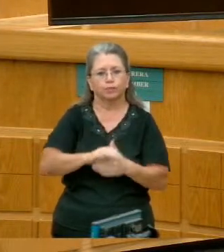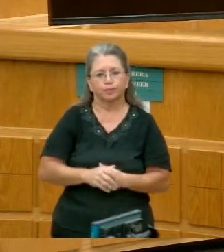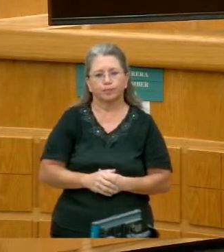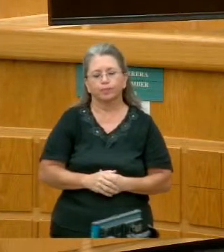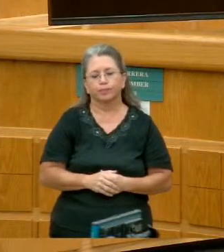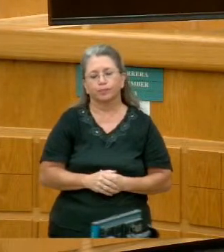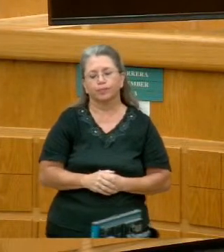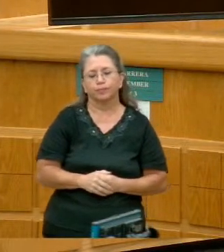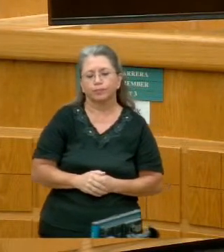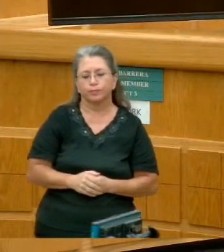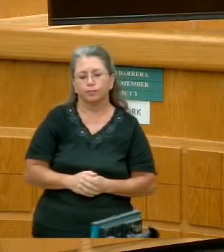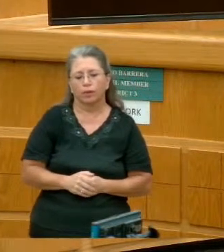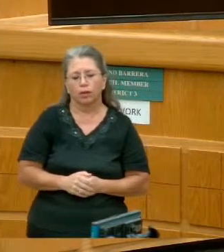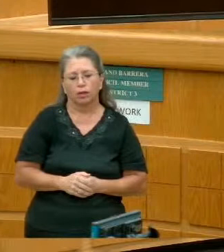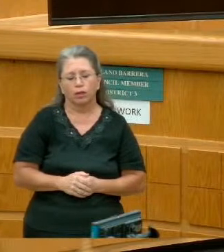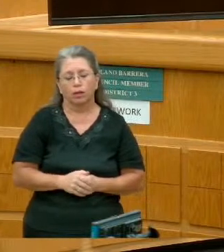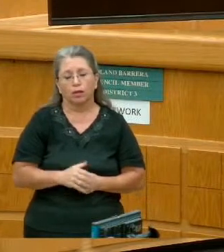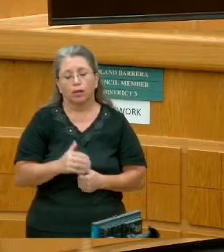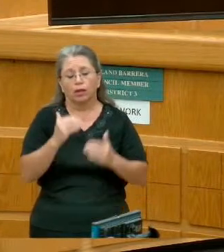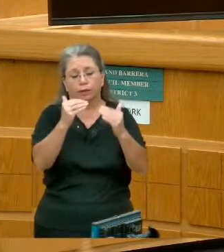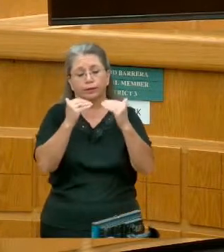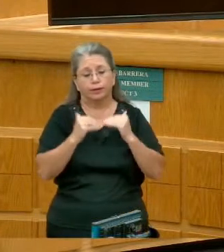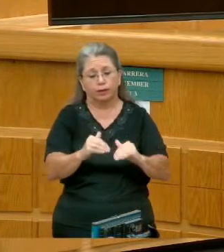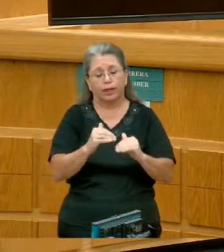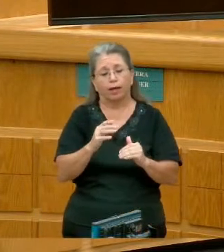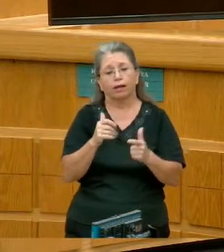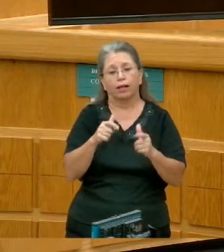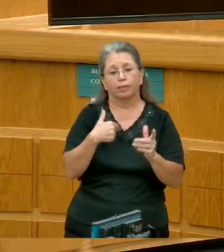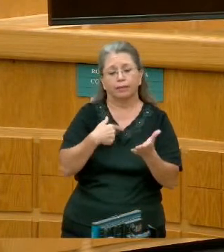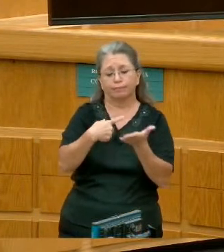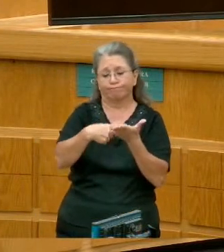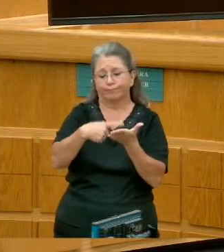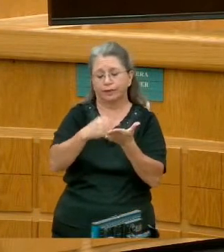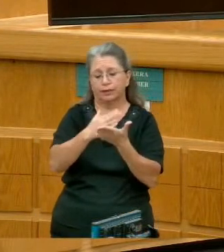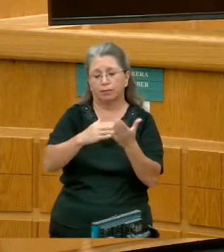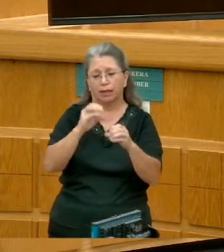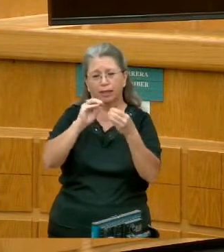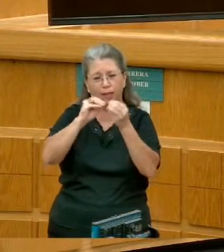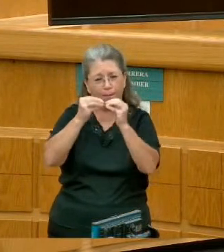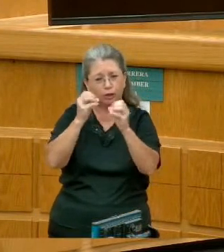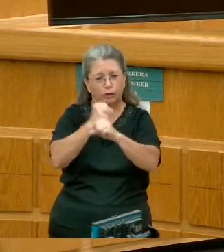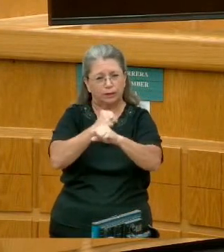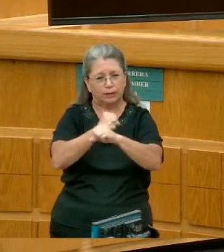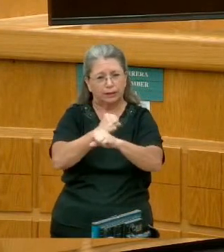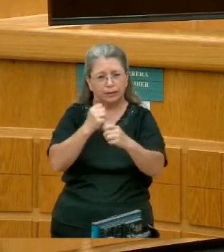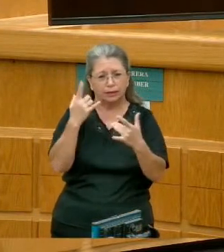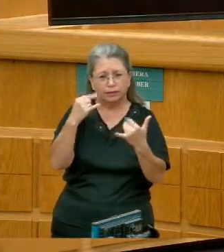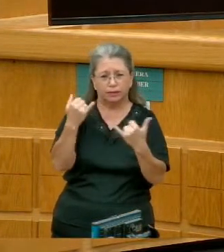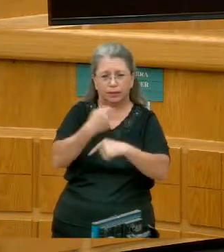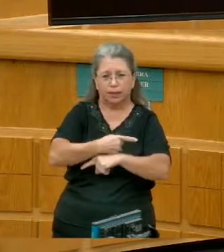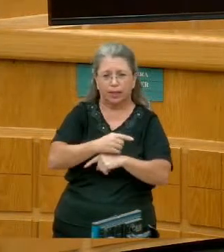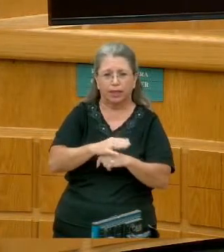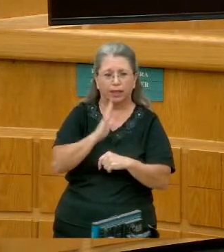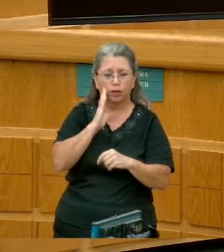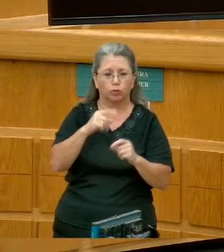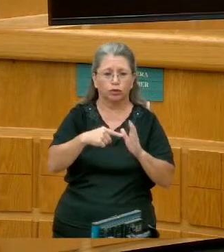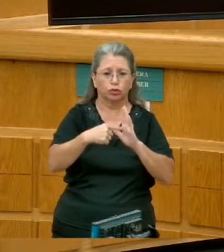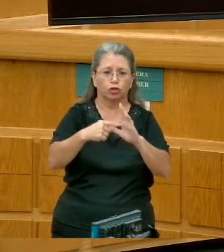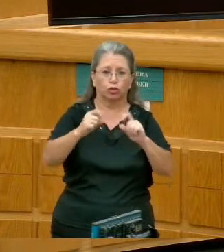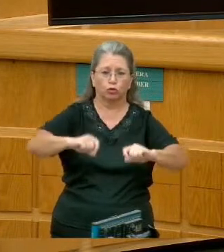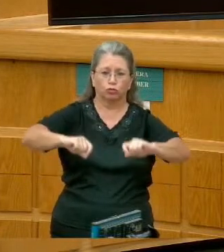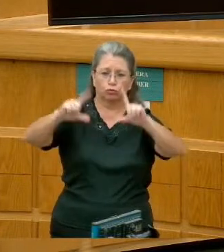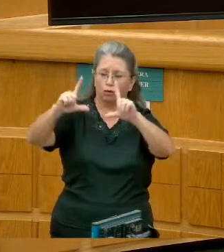Okay, so with that, let me tell you just quickly about some of the statistics for today. And so we're going to put up our graph on the number of new